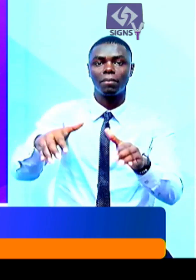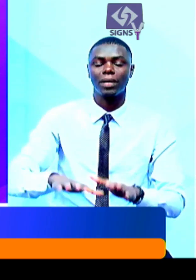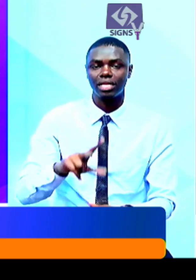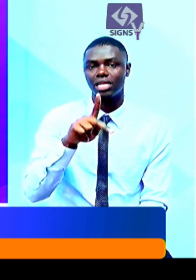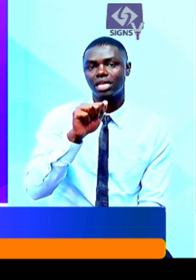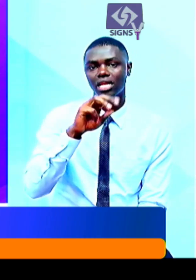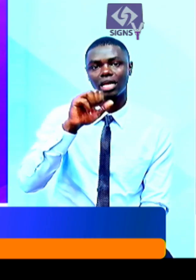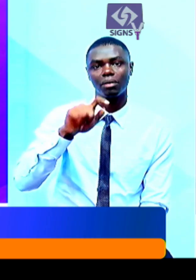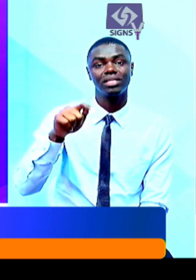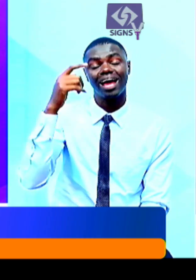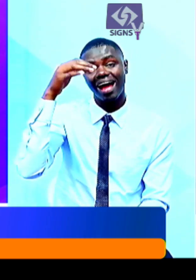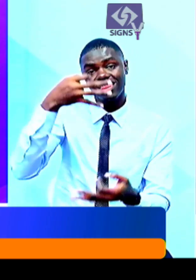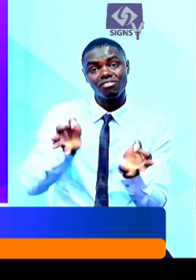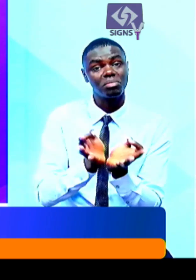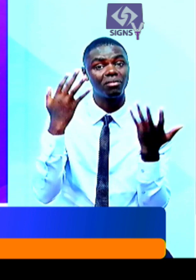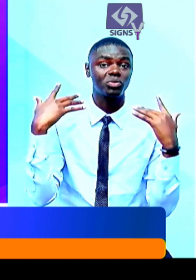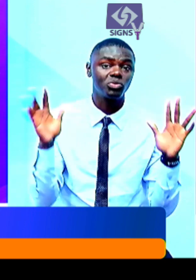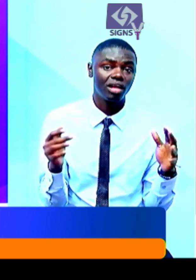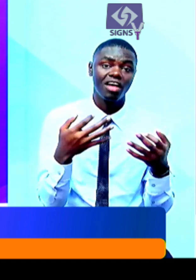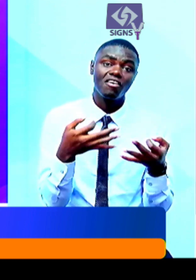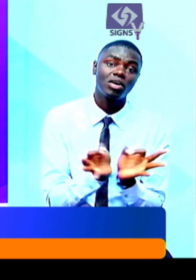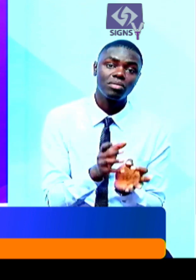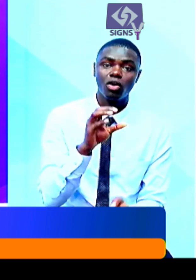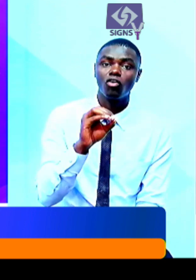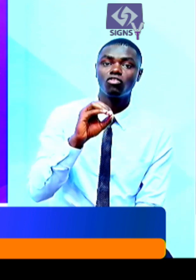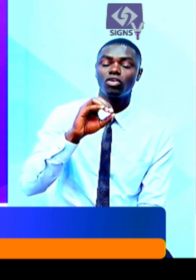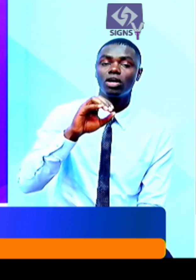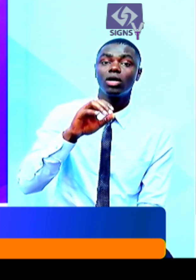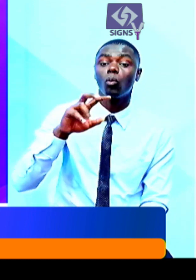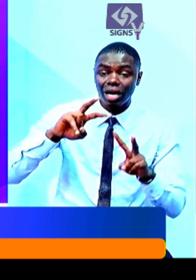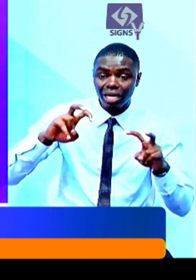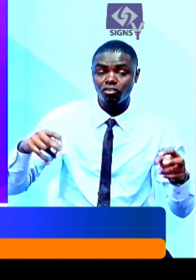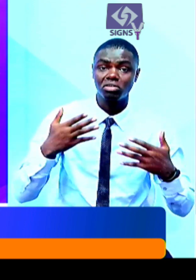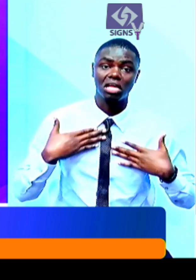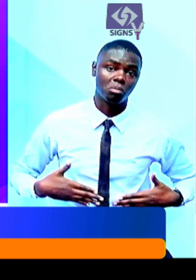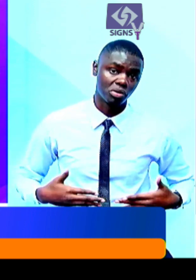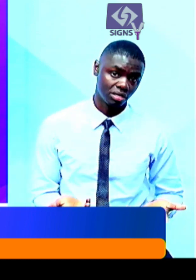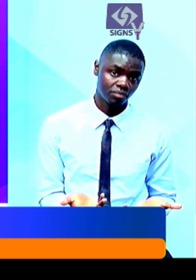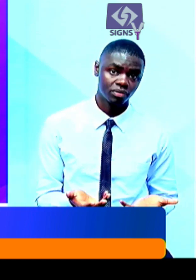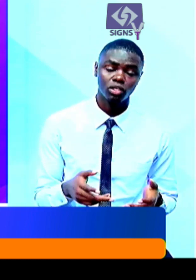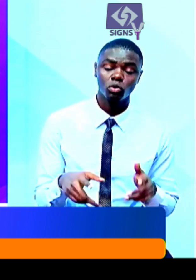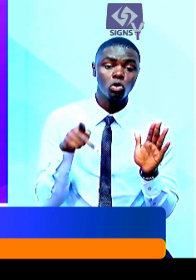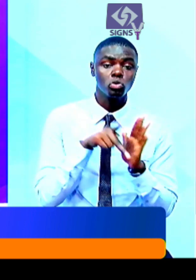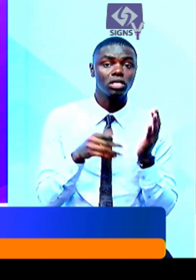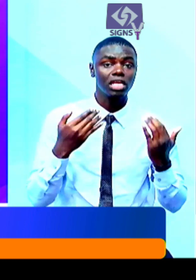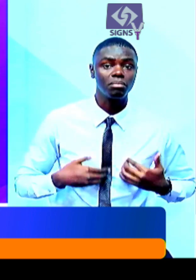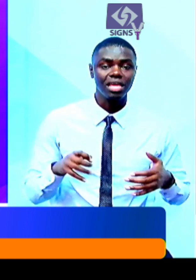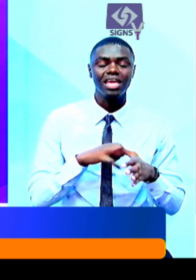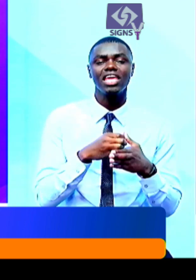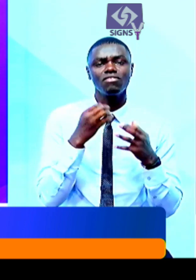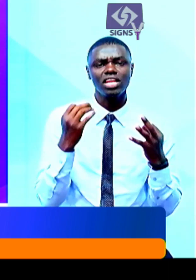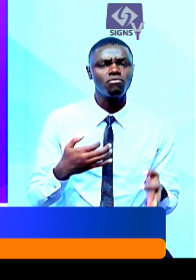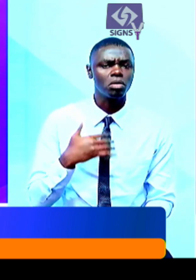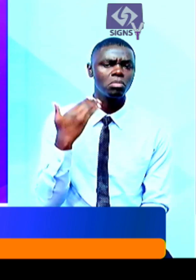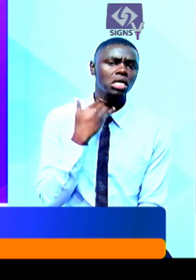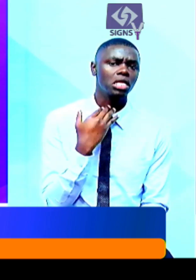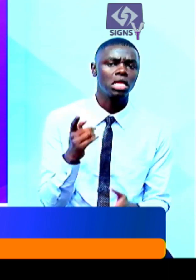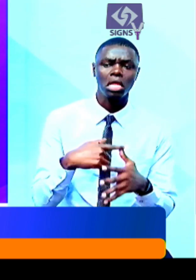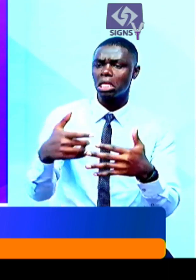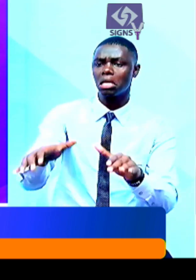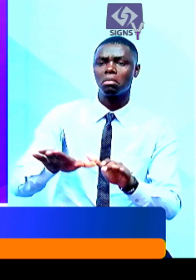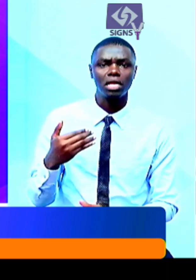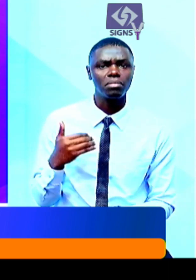family do not know. In fact, the family of Ochuka still look for his body. How do you kill me, even if I was a criminal, and even bury